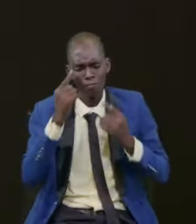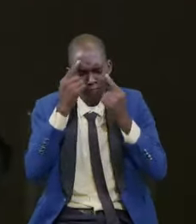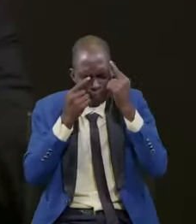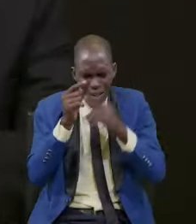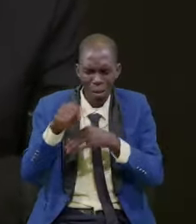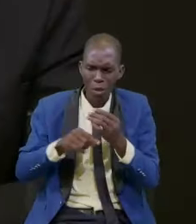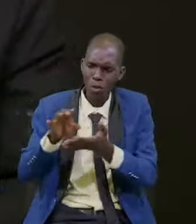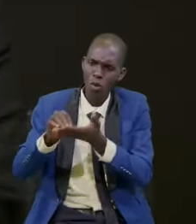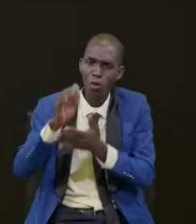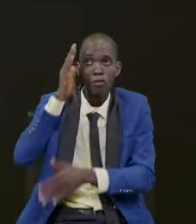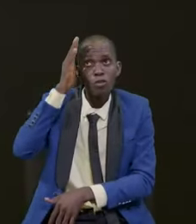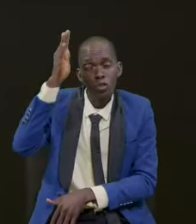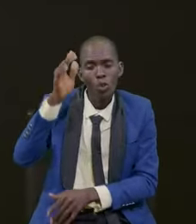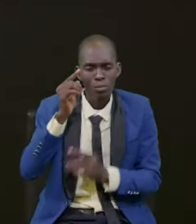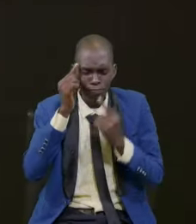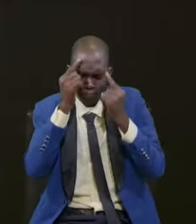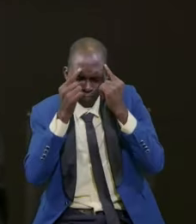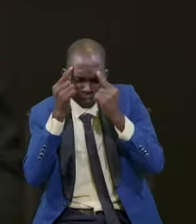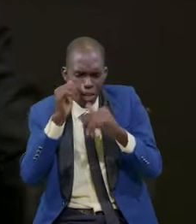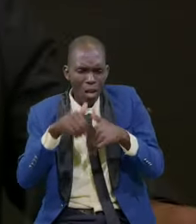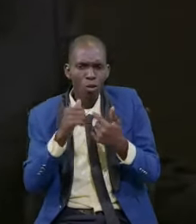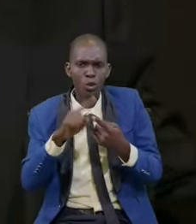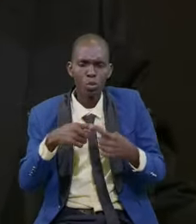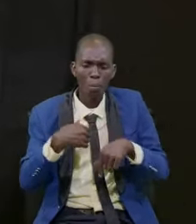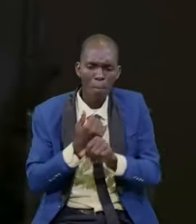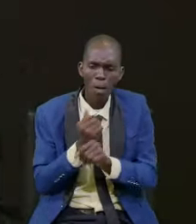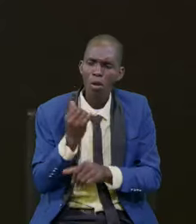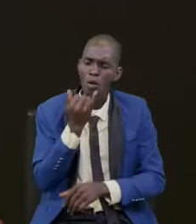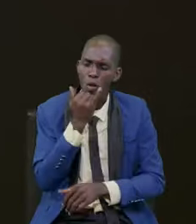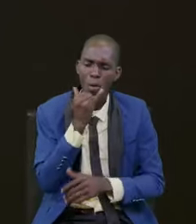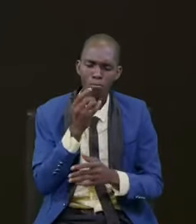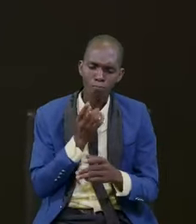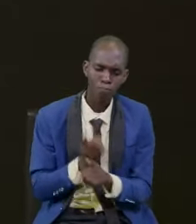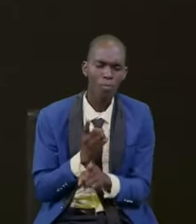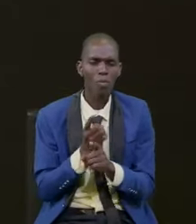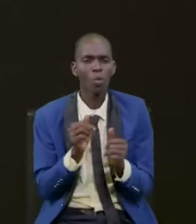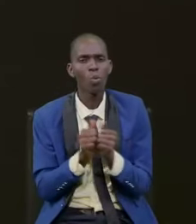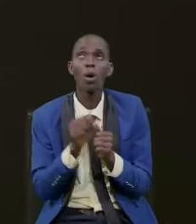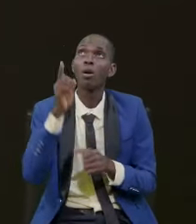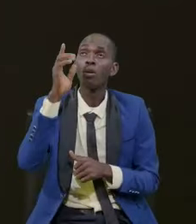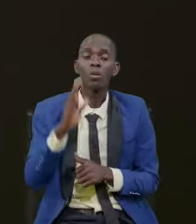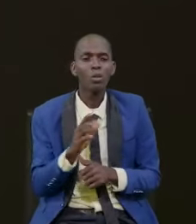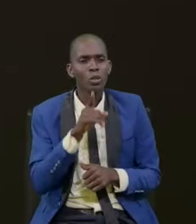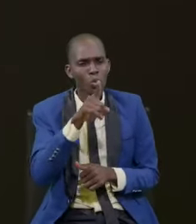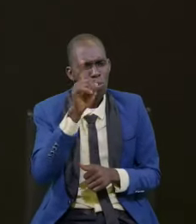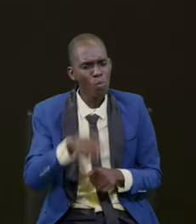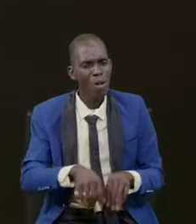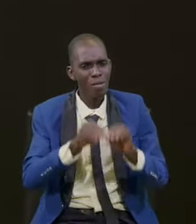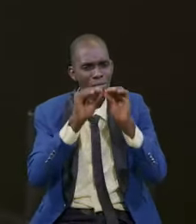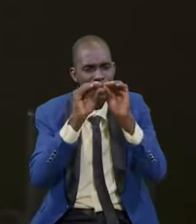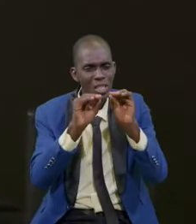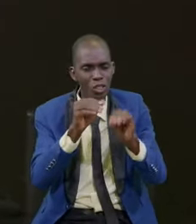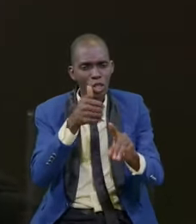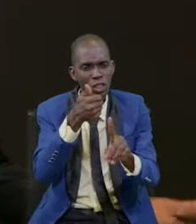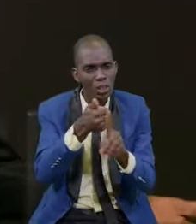them think about how to make their ways right with God. Teach yourself, thou